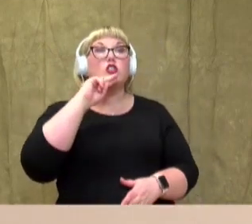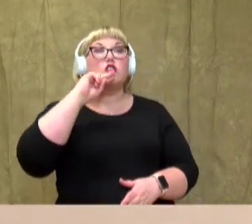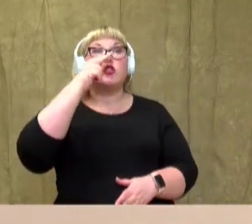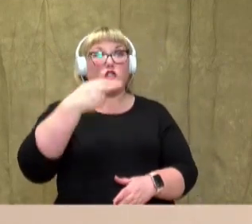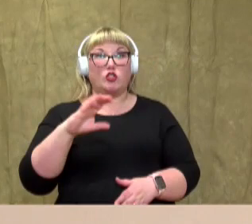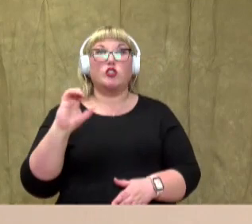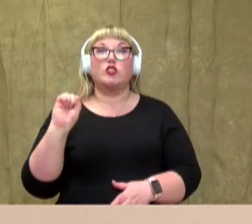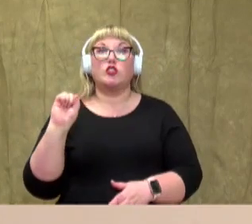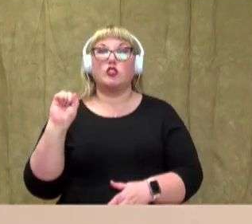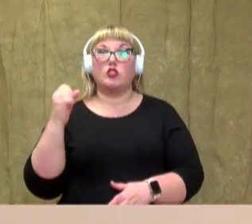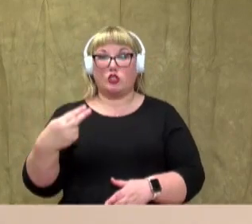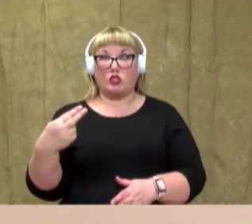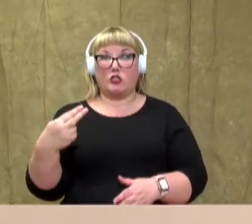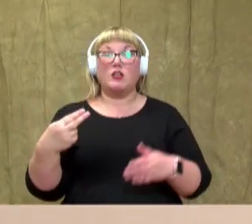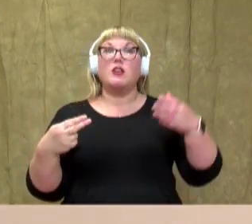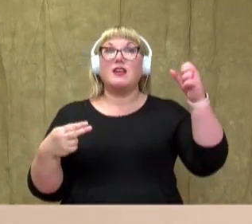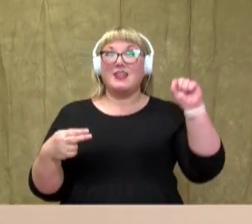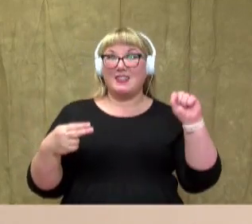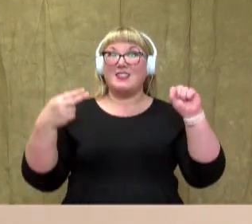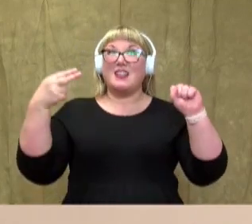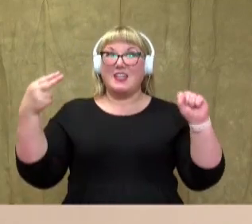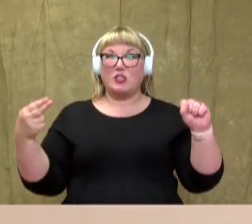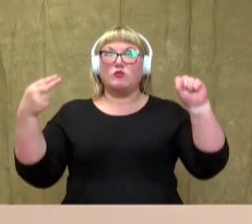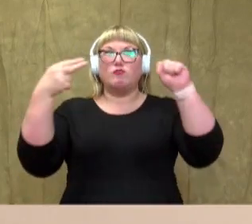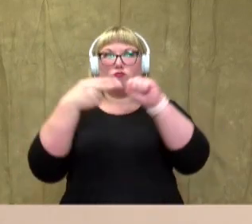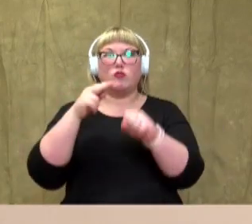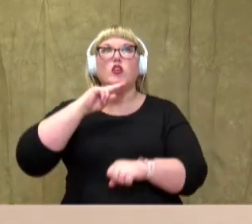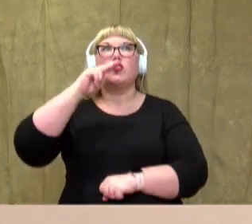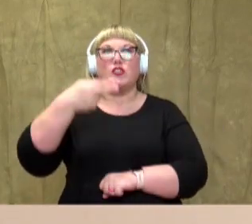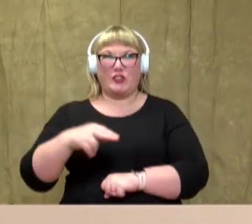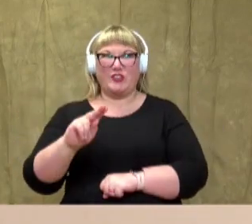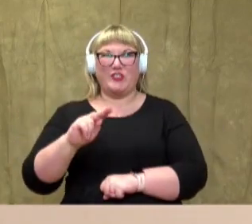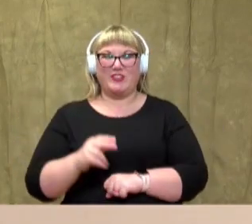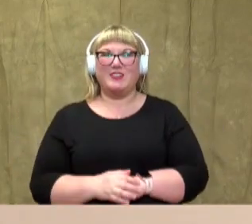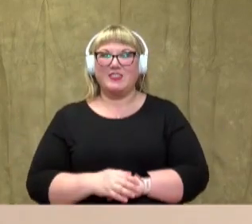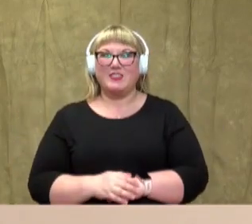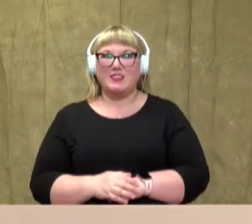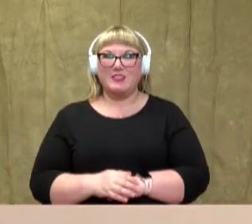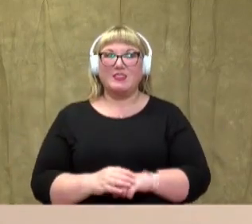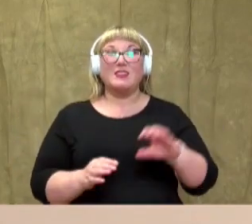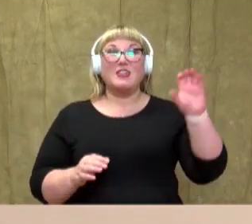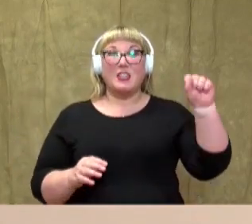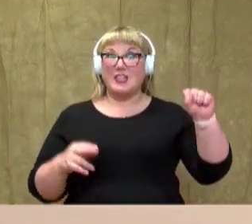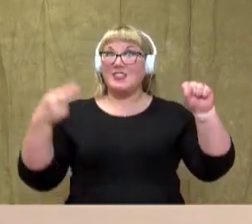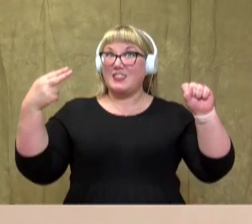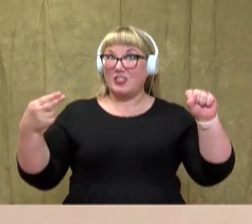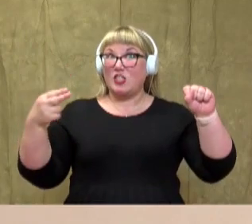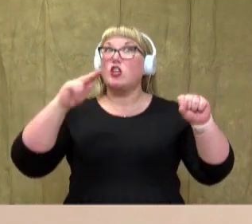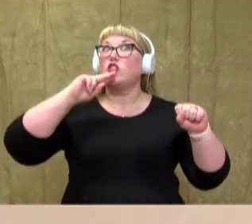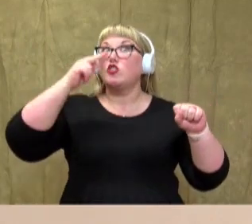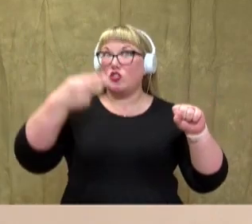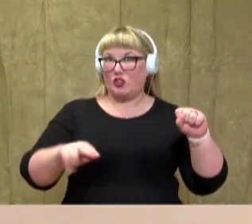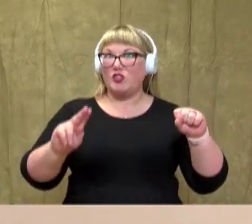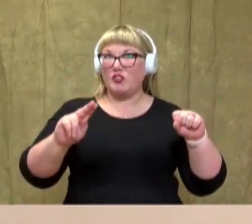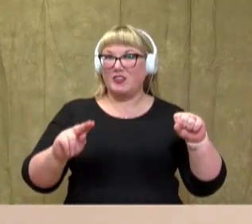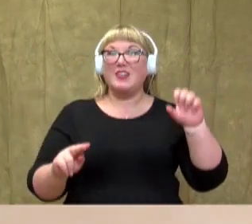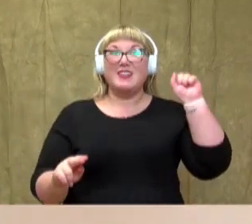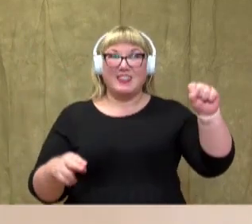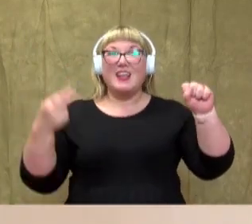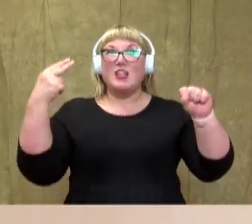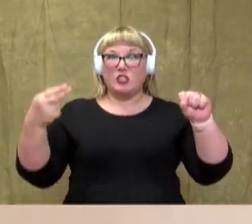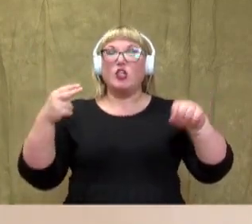S, H. Remember our exercise? Let's try it. S, H, sh,